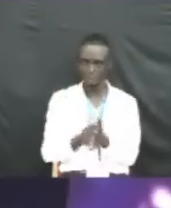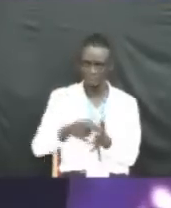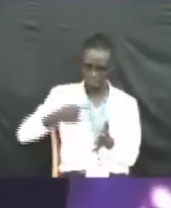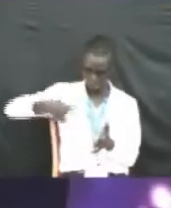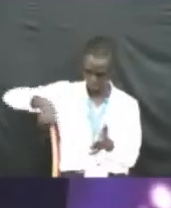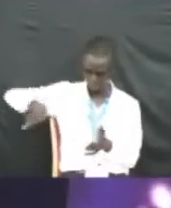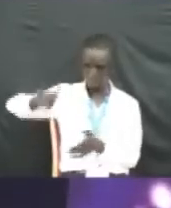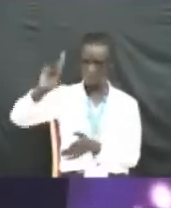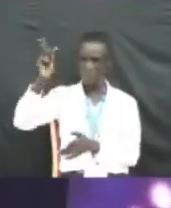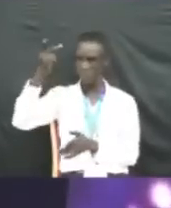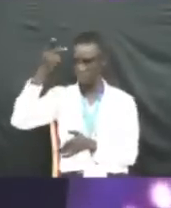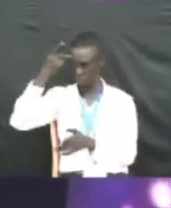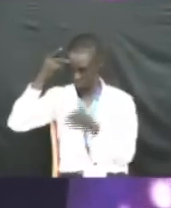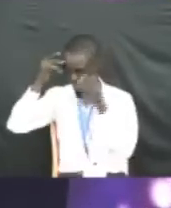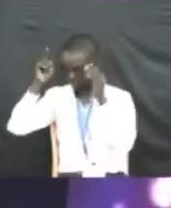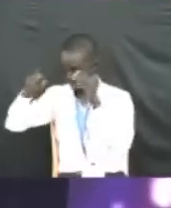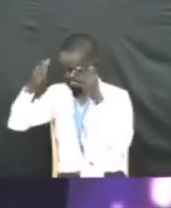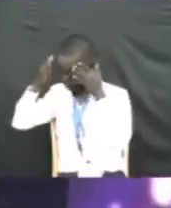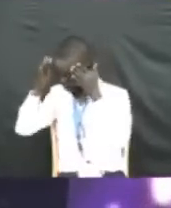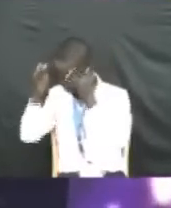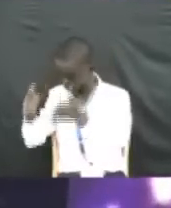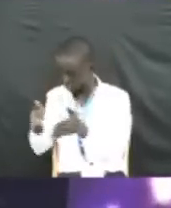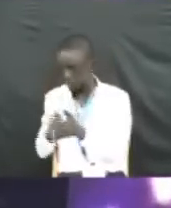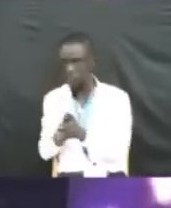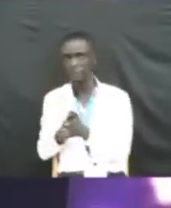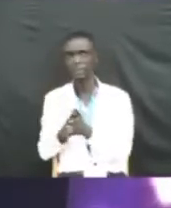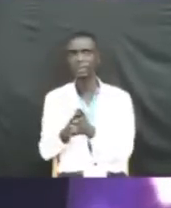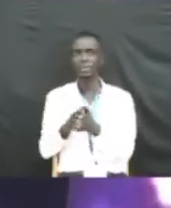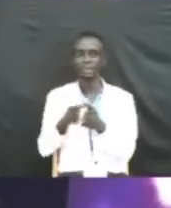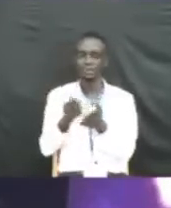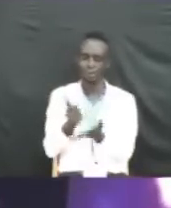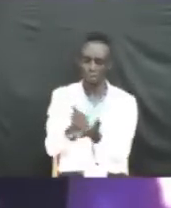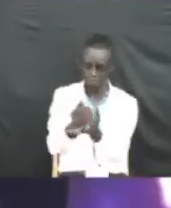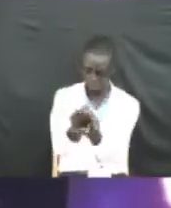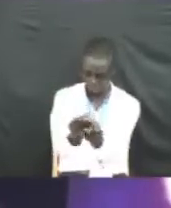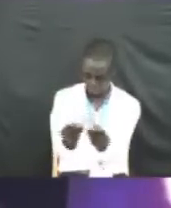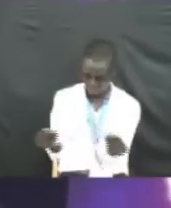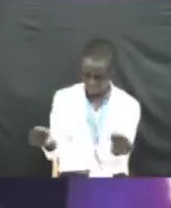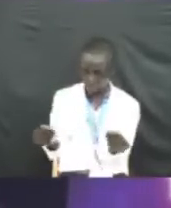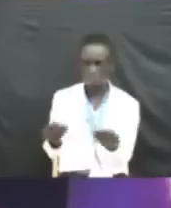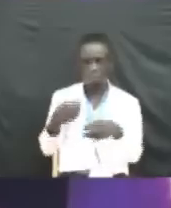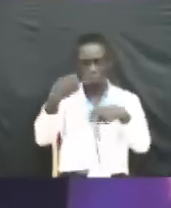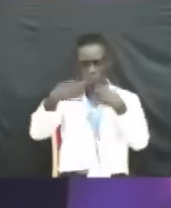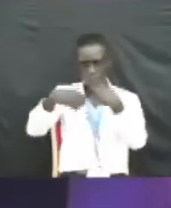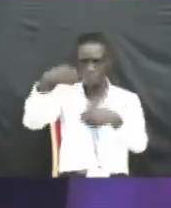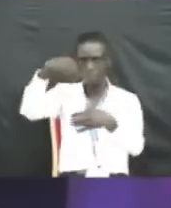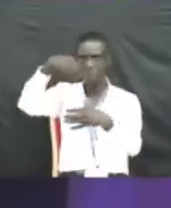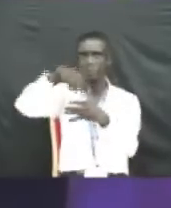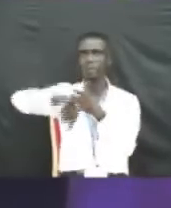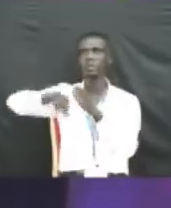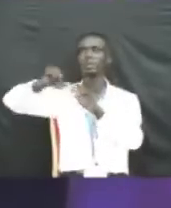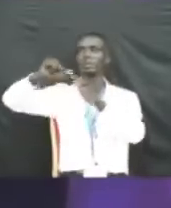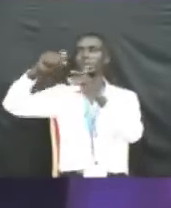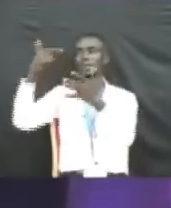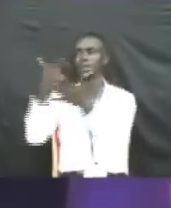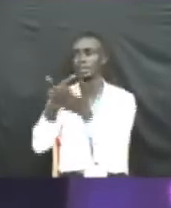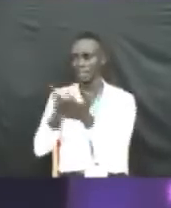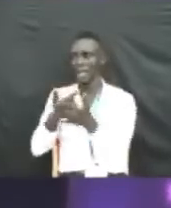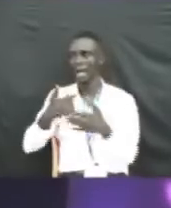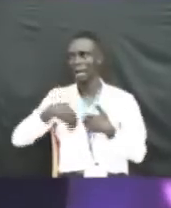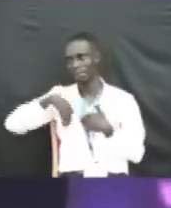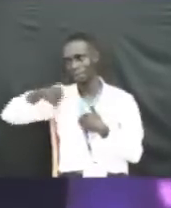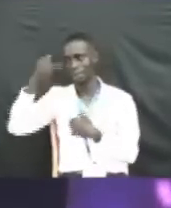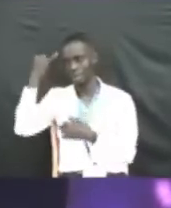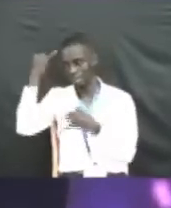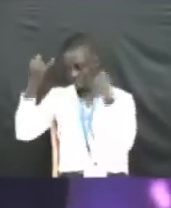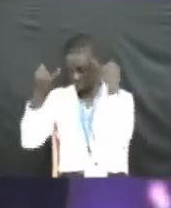politicians should be focusing on dealing with problems of our people and there's more actually coming but this is